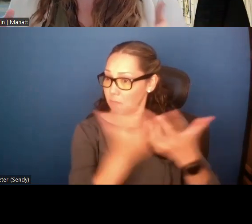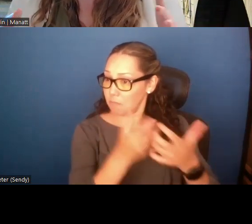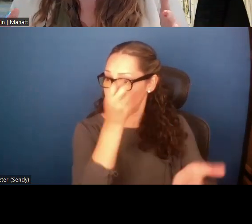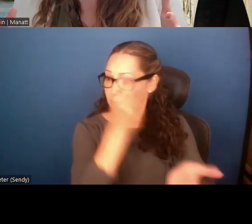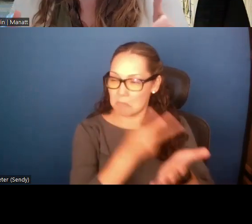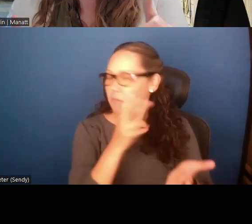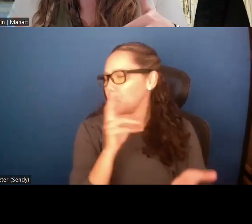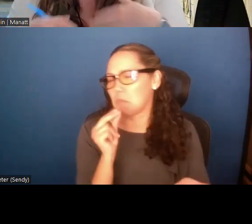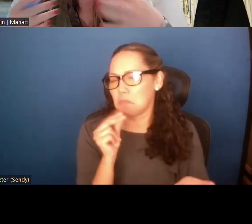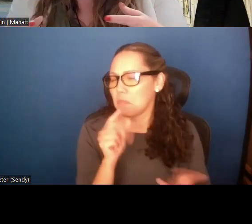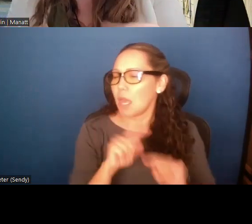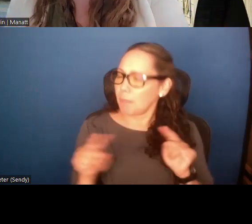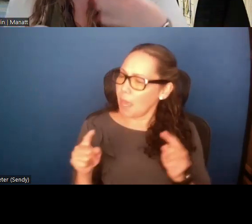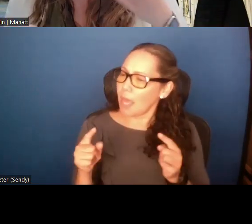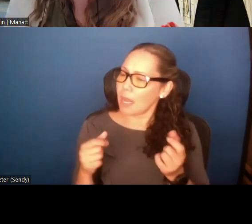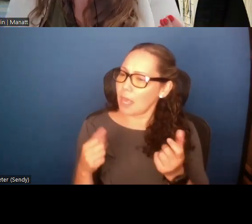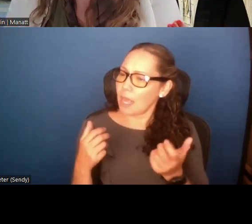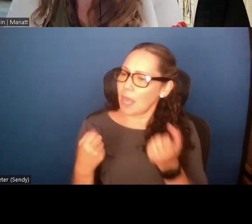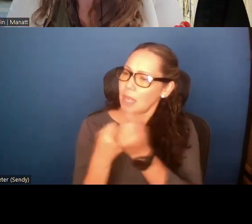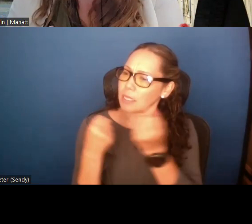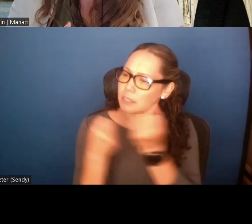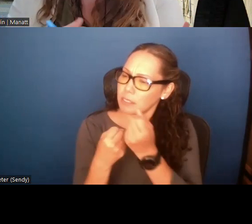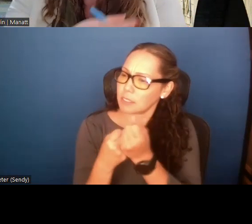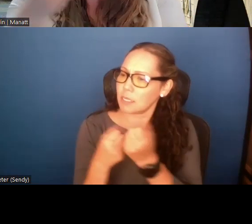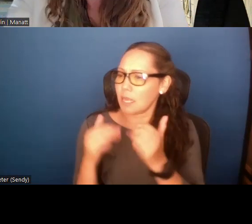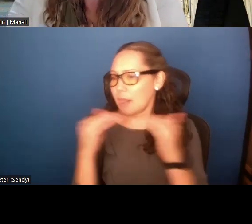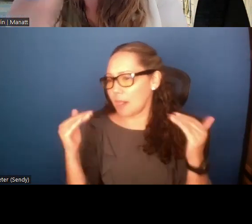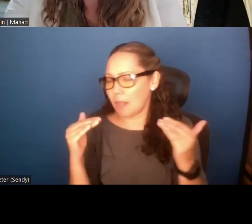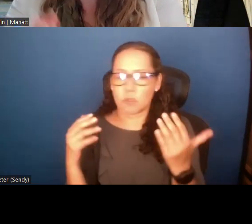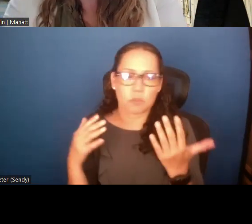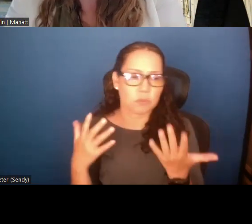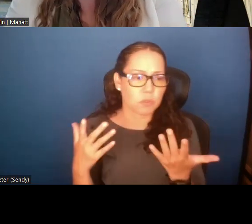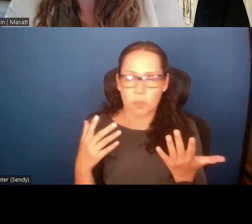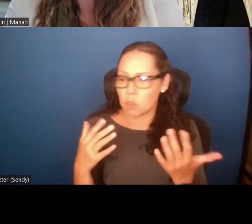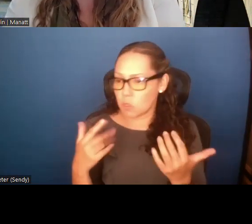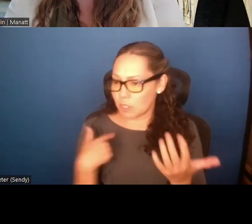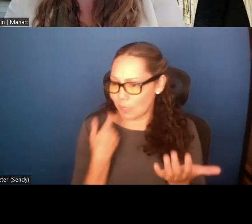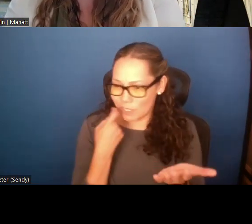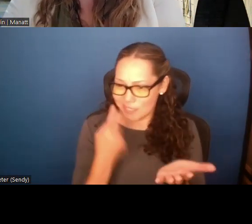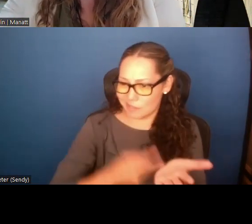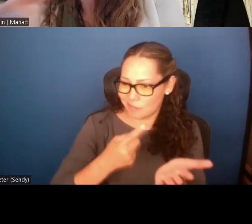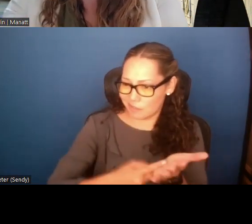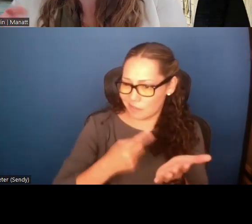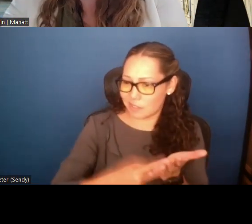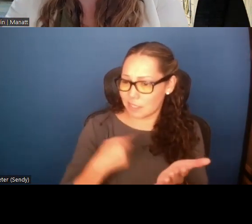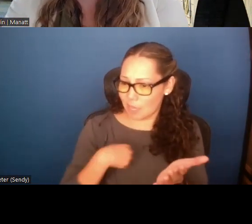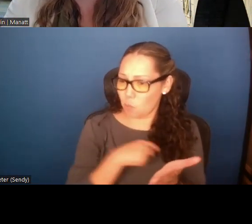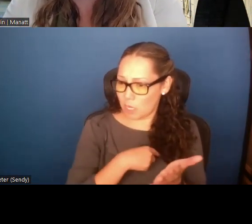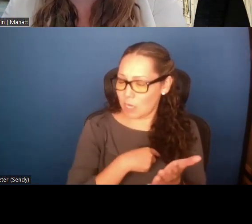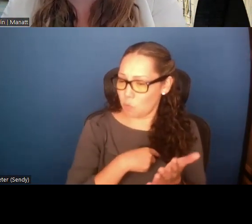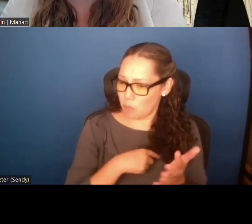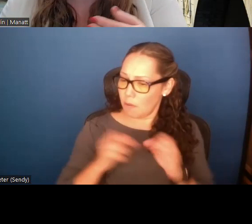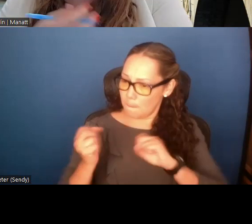a level of support for the combination of the straw model recommendation and the areas we just discussed to workshop. So acknowledging that we'll do